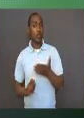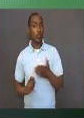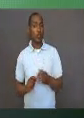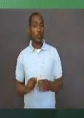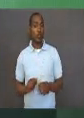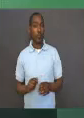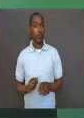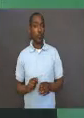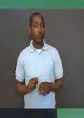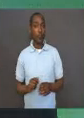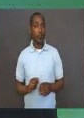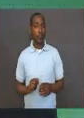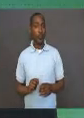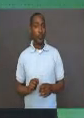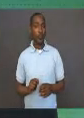down?